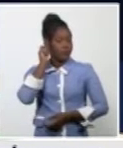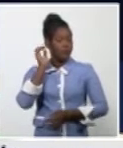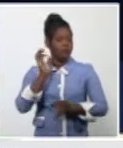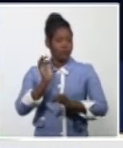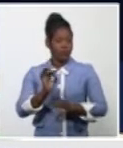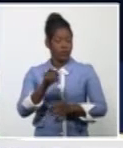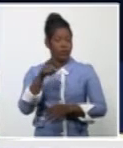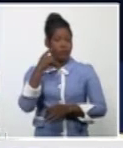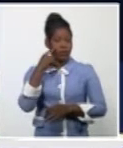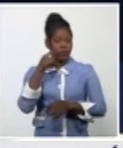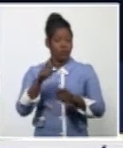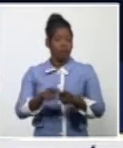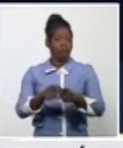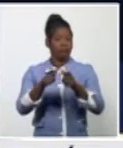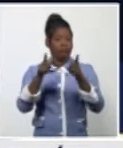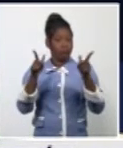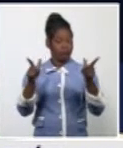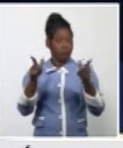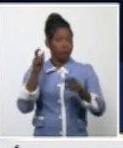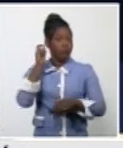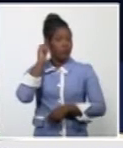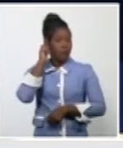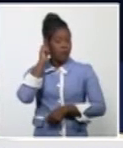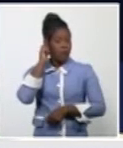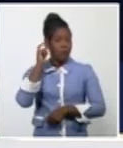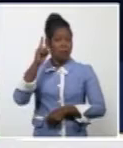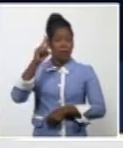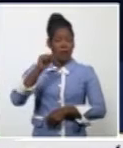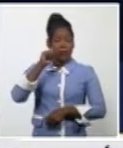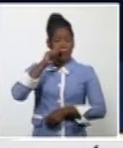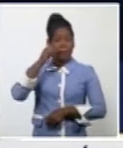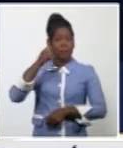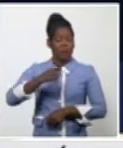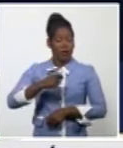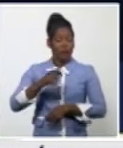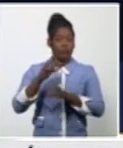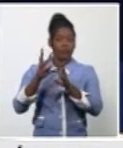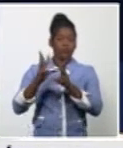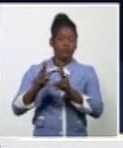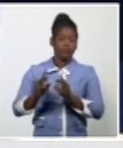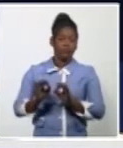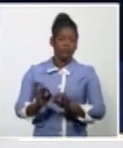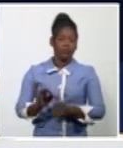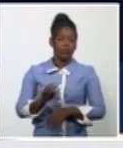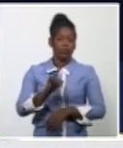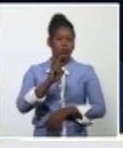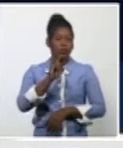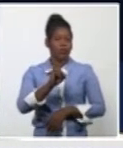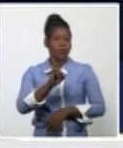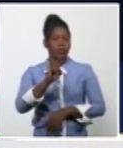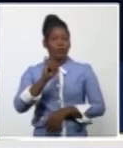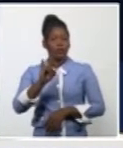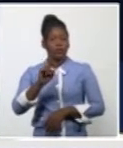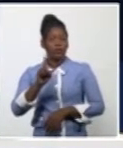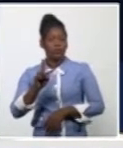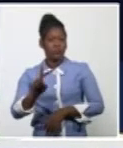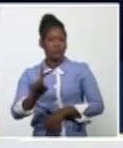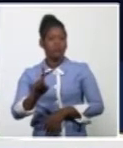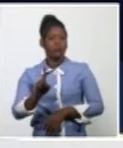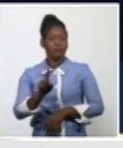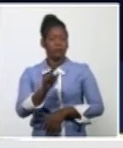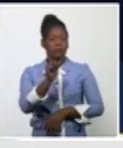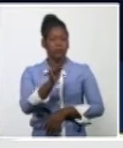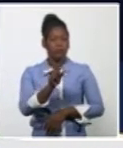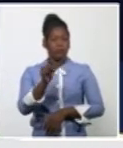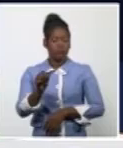Of the 22 cases diagnosed, 13 are of the female sex, a number higher than those of the male sex. In